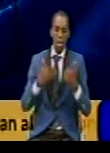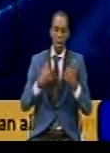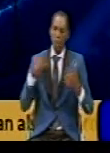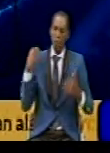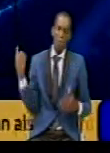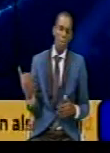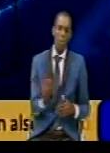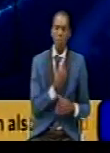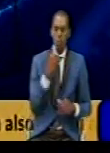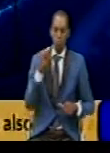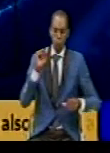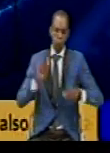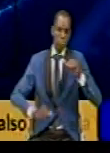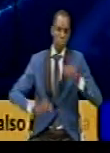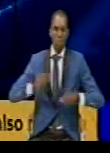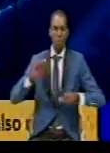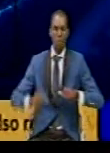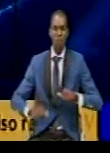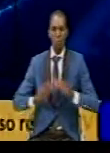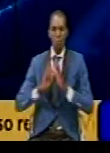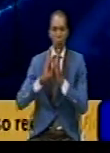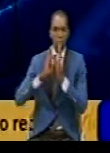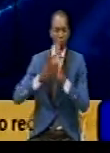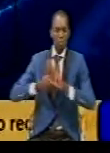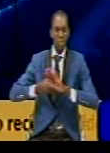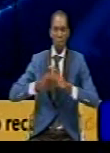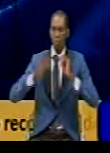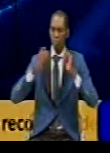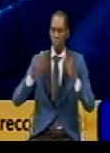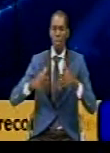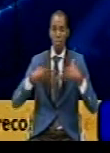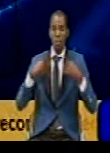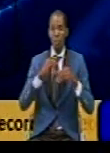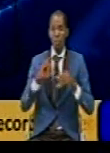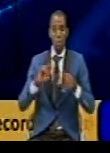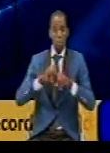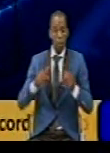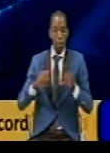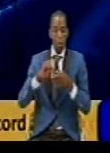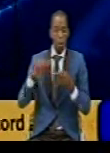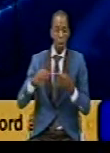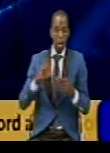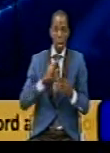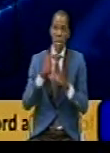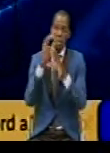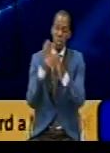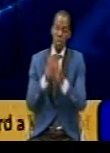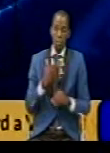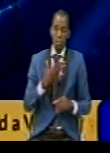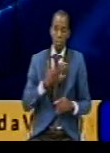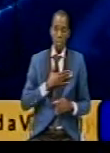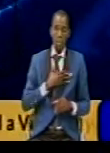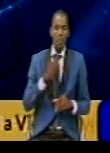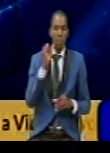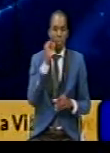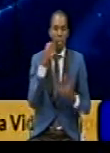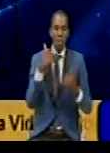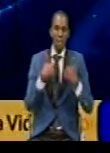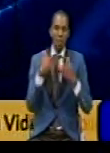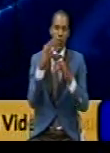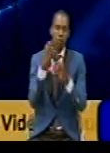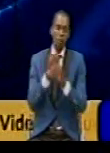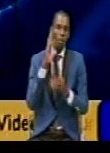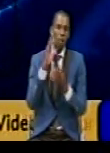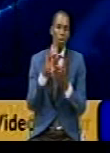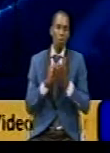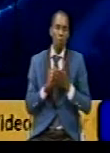wrote, I have always doubted instantaneous healing, but immediately I received